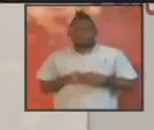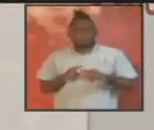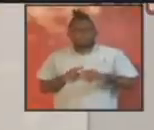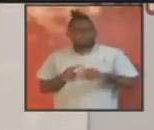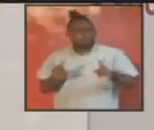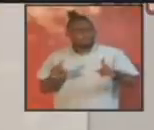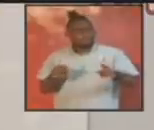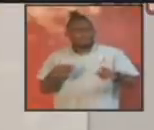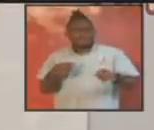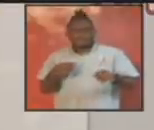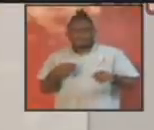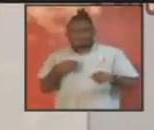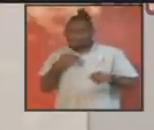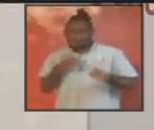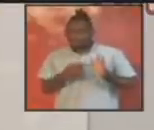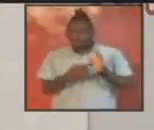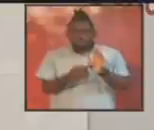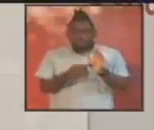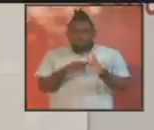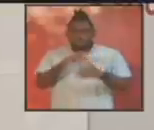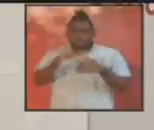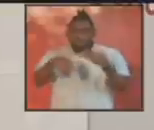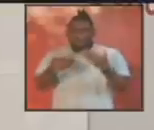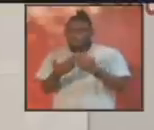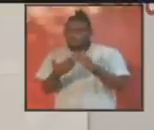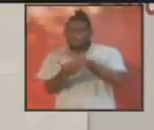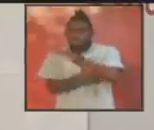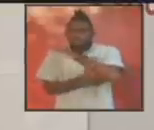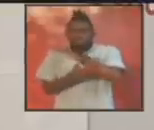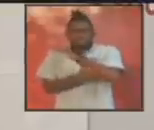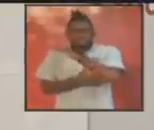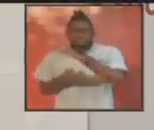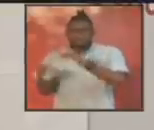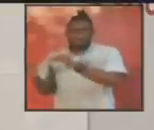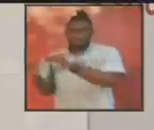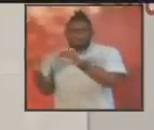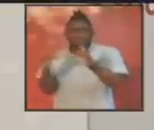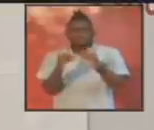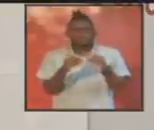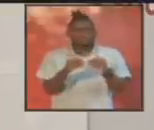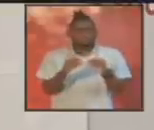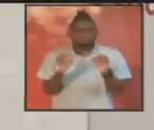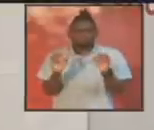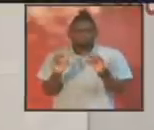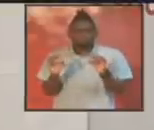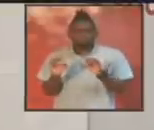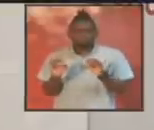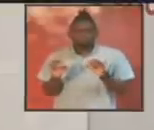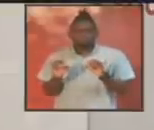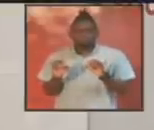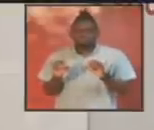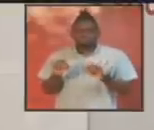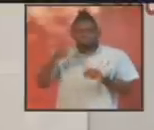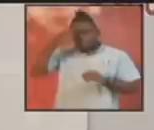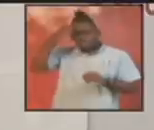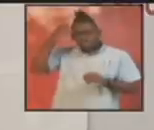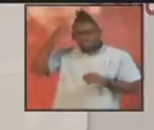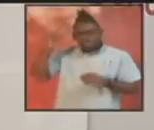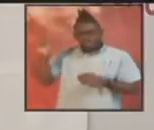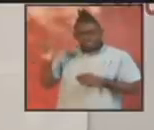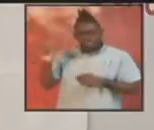manner that was at first envisioned, just due to where the resources are heavily